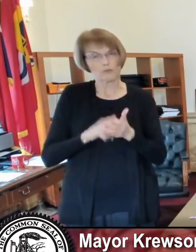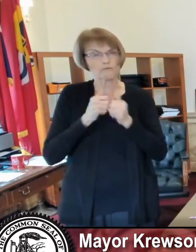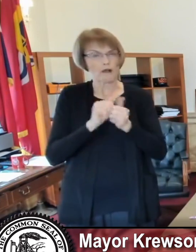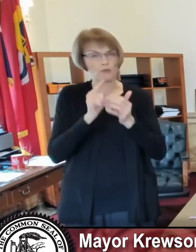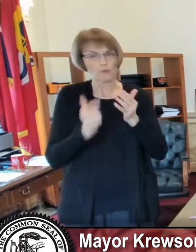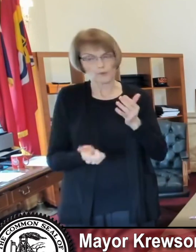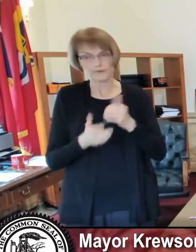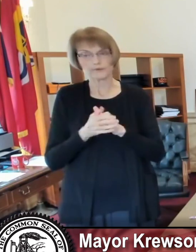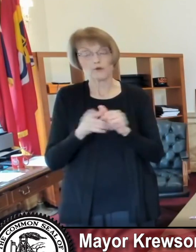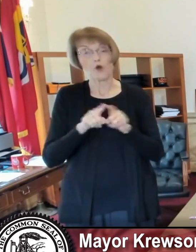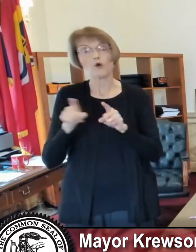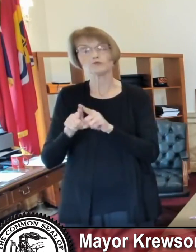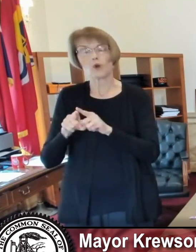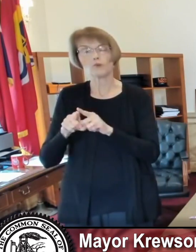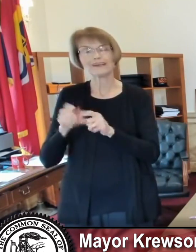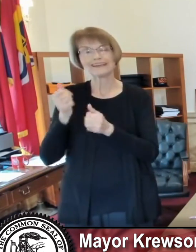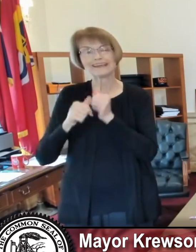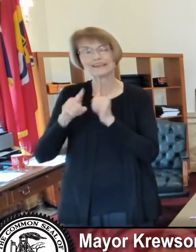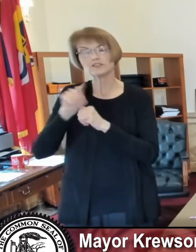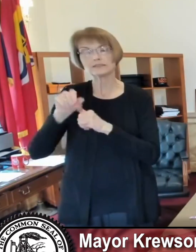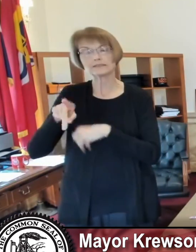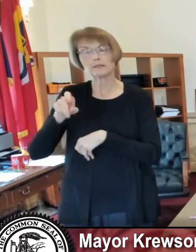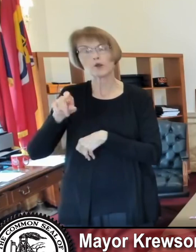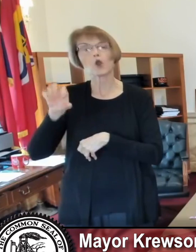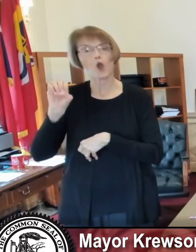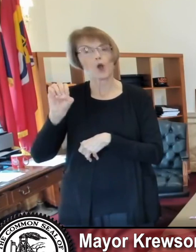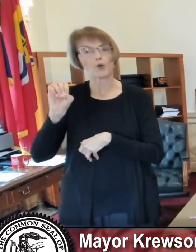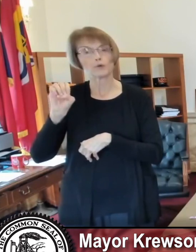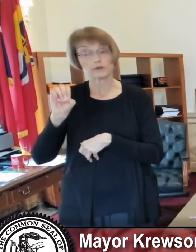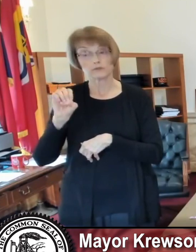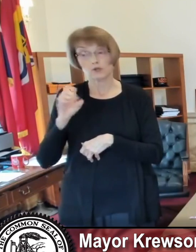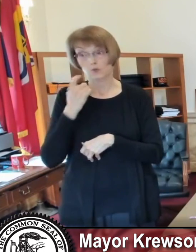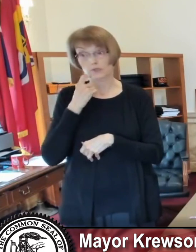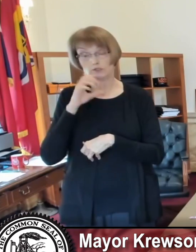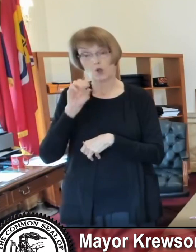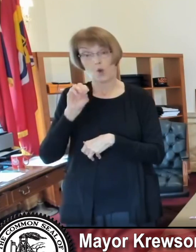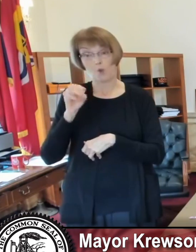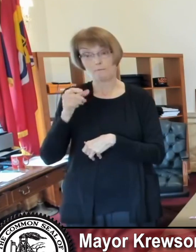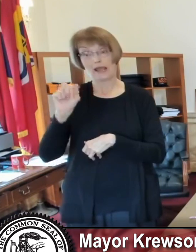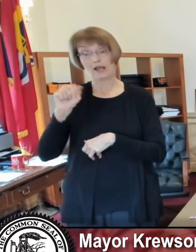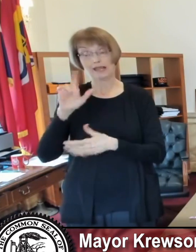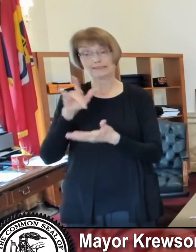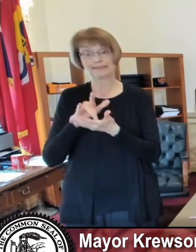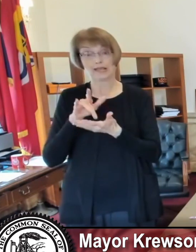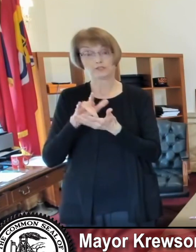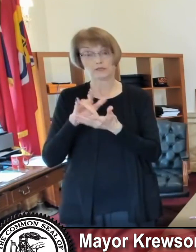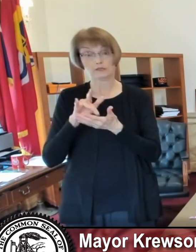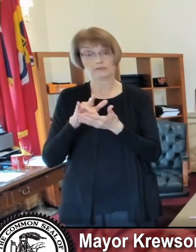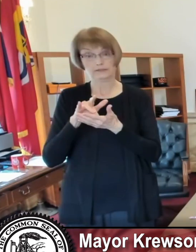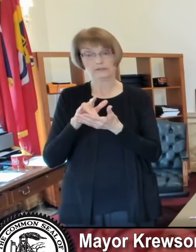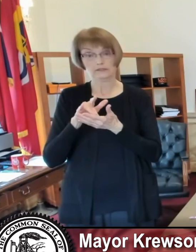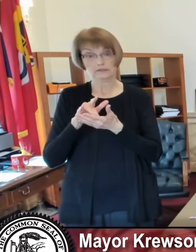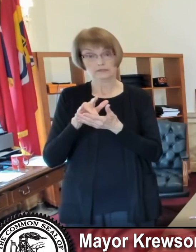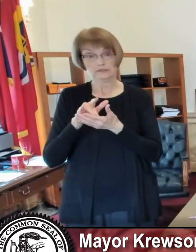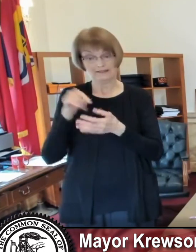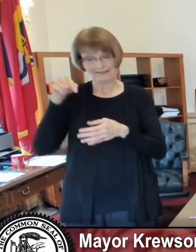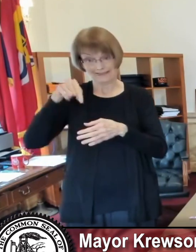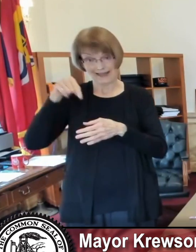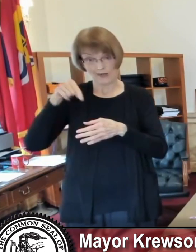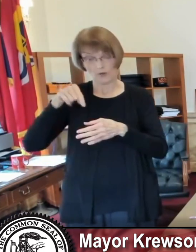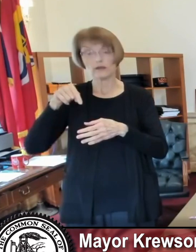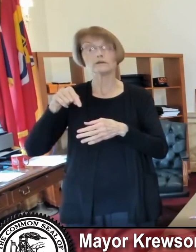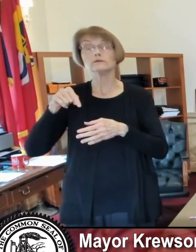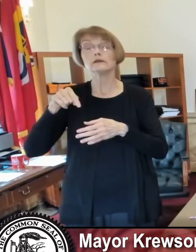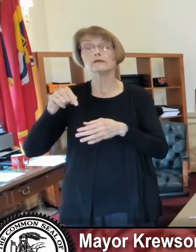And Angie's question is about masks, asking you, Mayor, could you please remind people that masks do in fact still